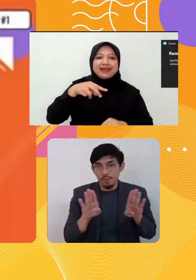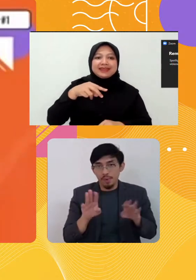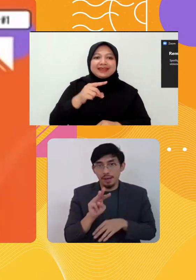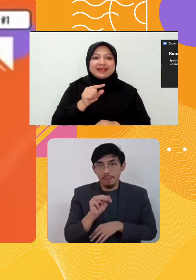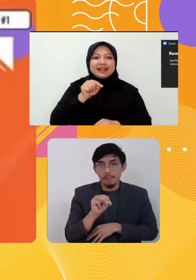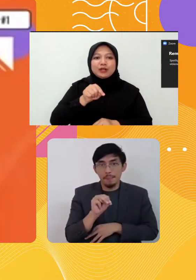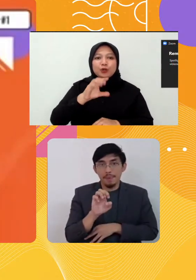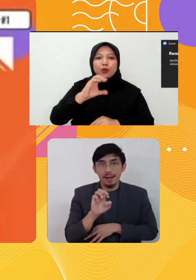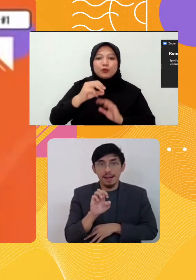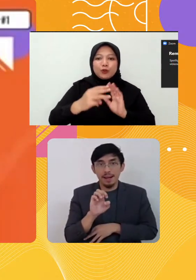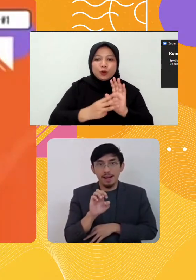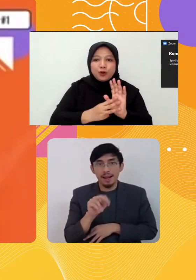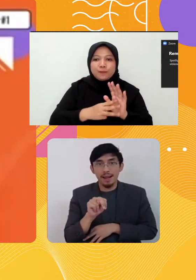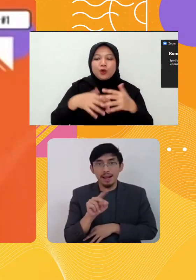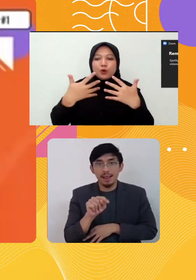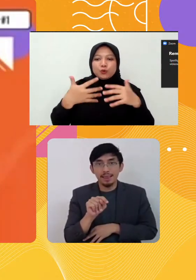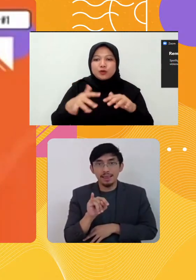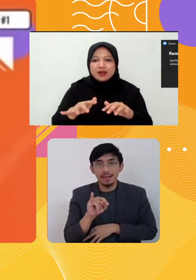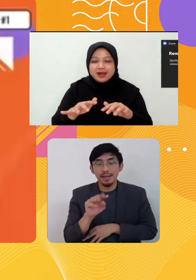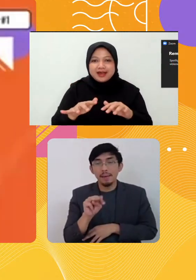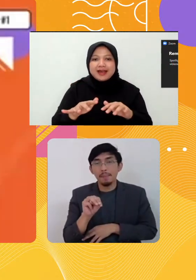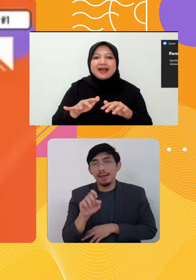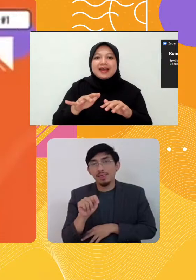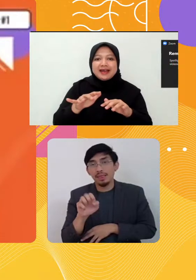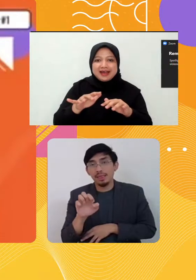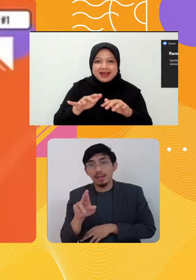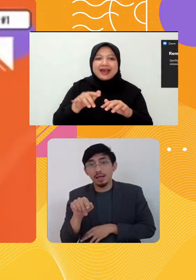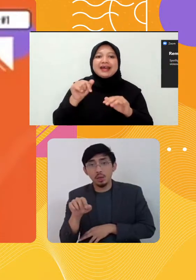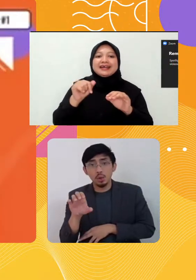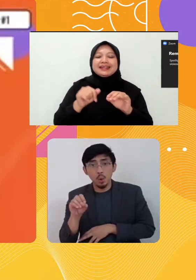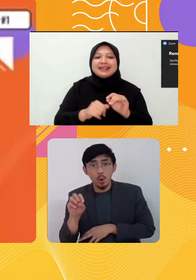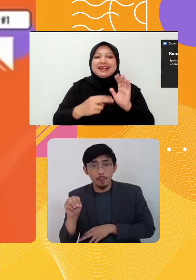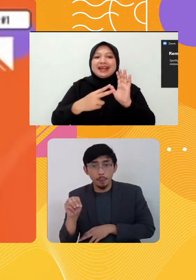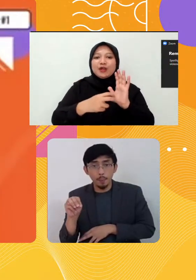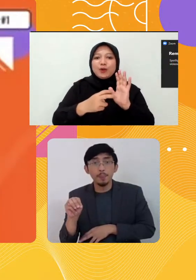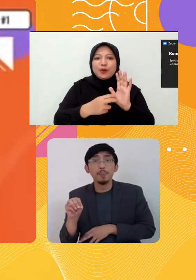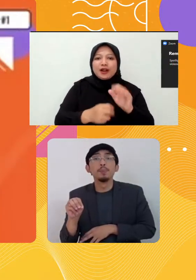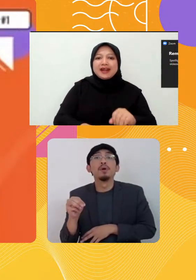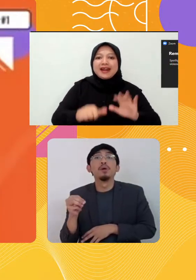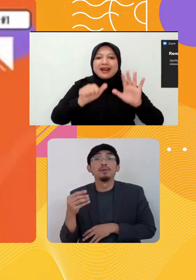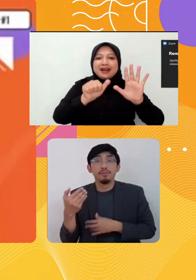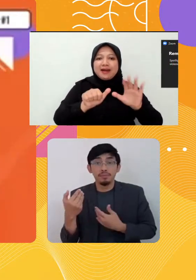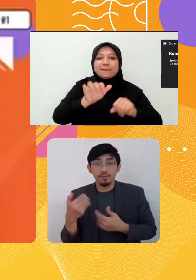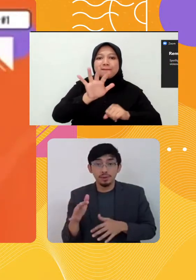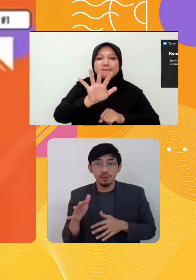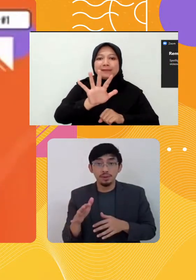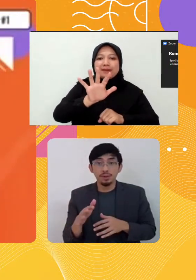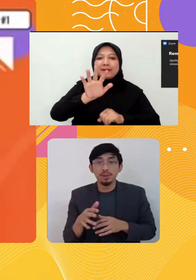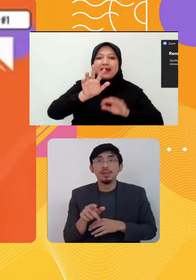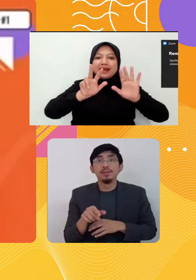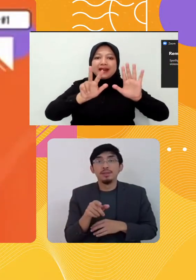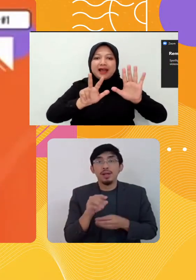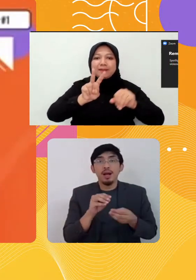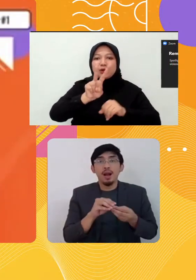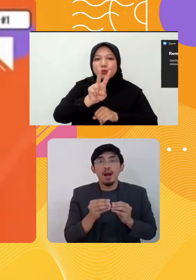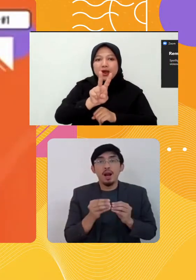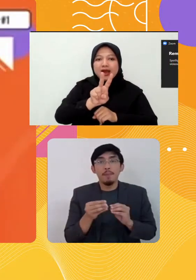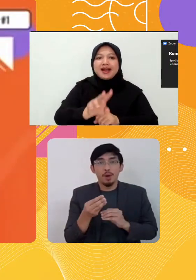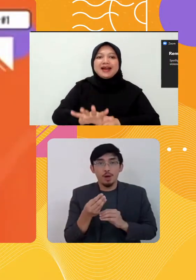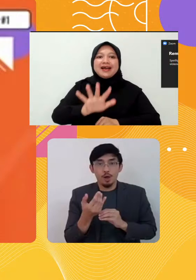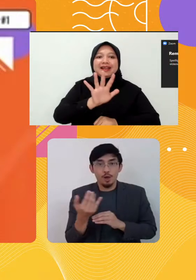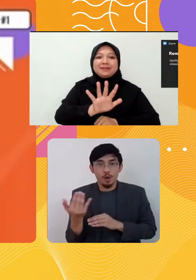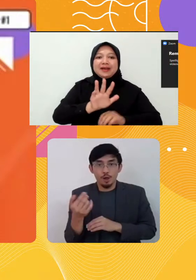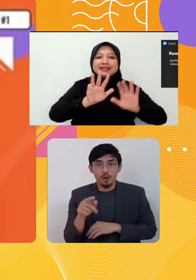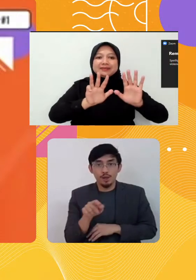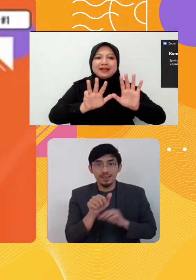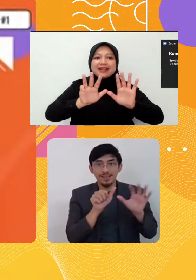65825990. So if you want to join us, you can just go to www.menti.com and